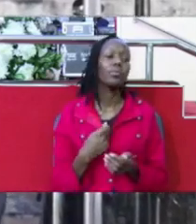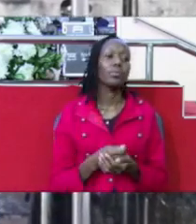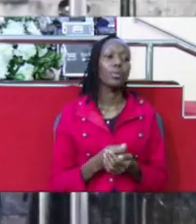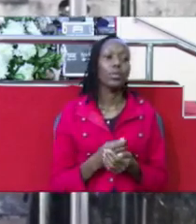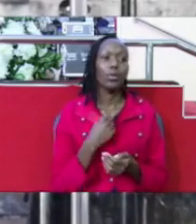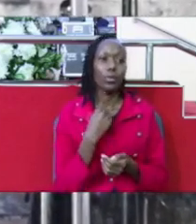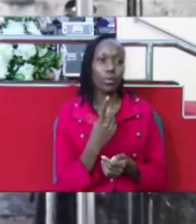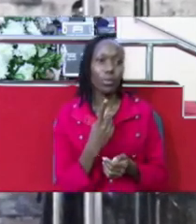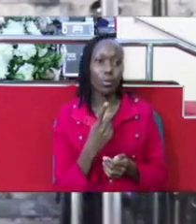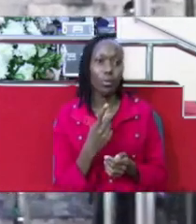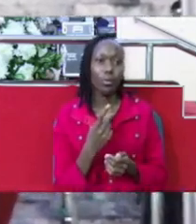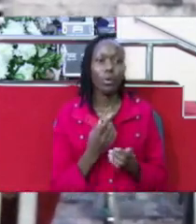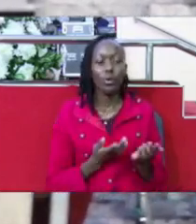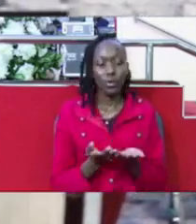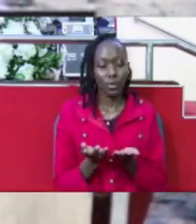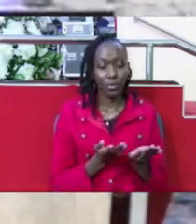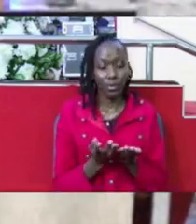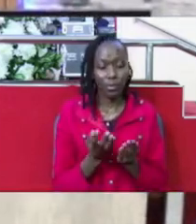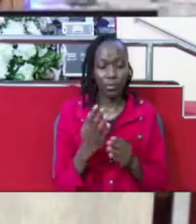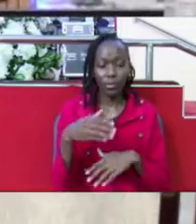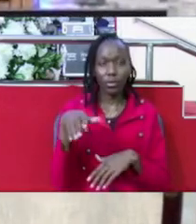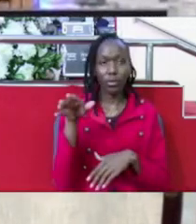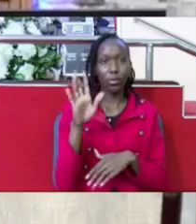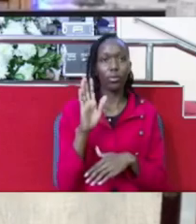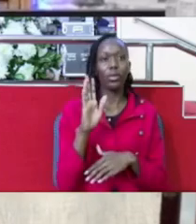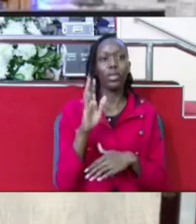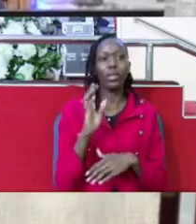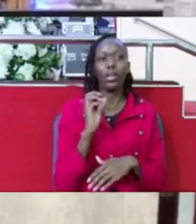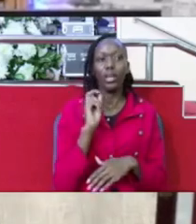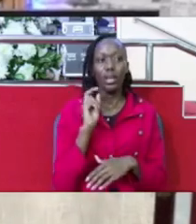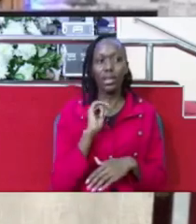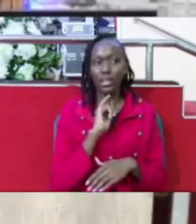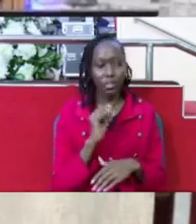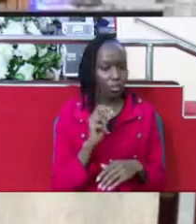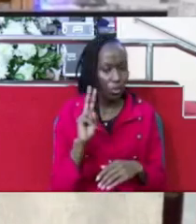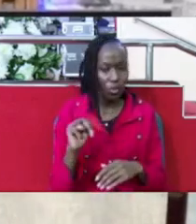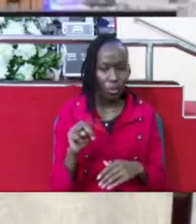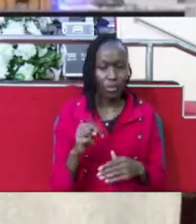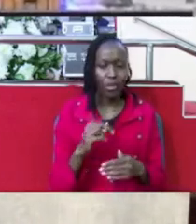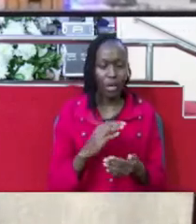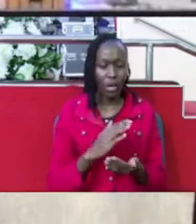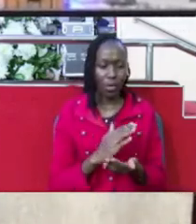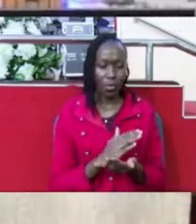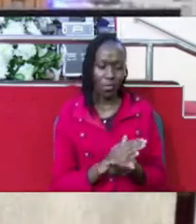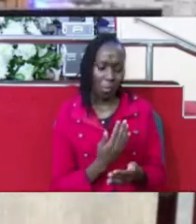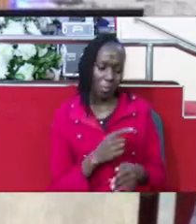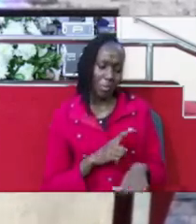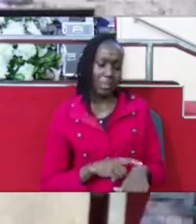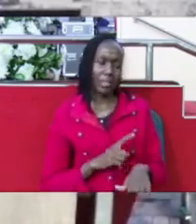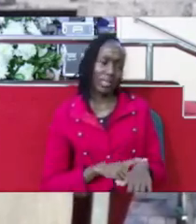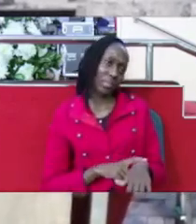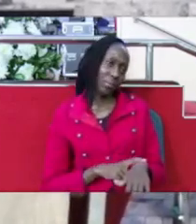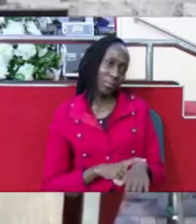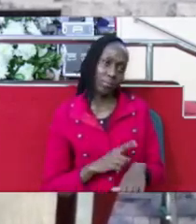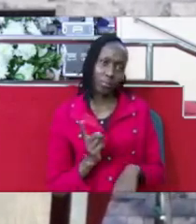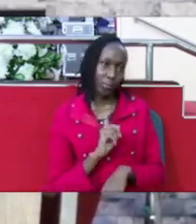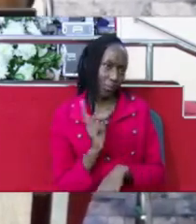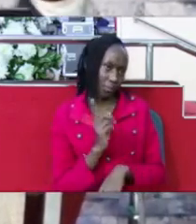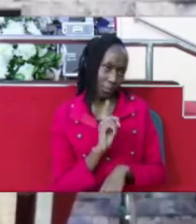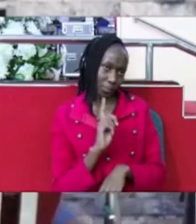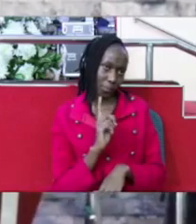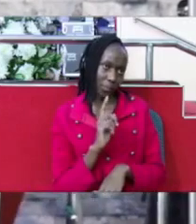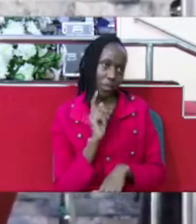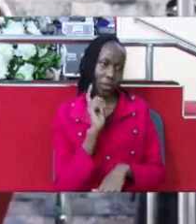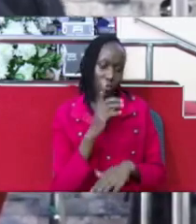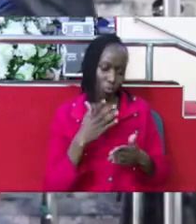this means serving God is not a short time responsibility. Kwa hivyo kumtumikia Mungu si jambo la muda mfupi. You